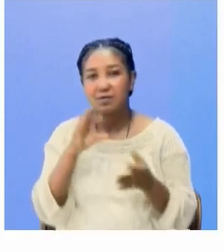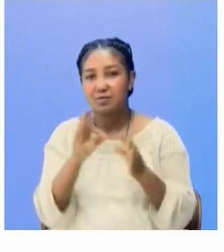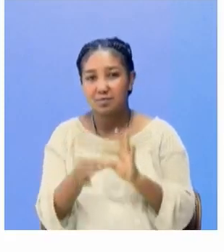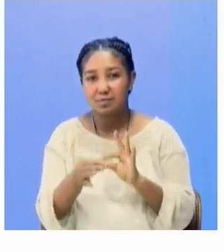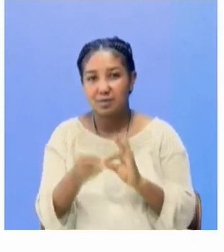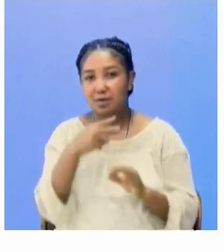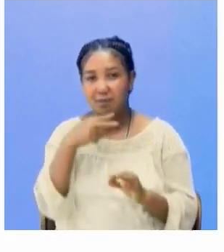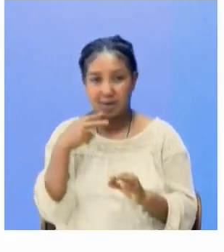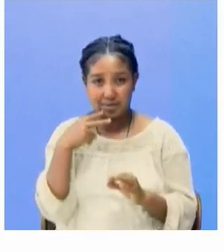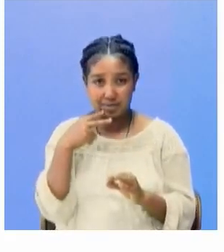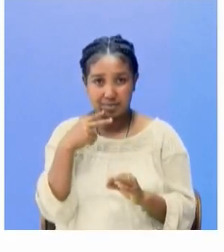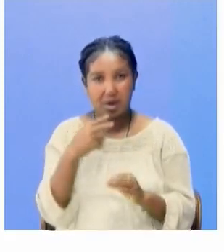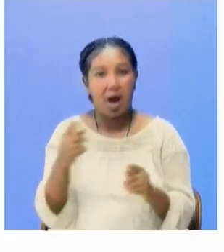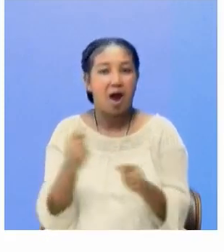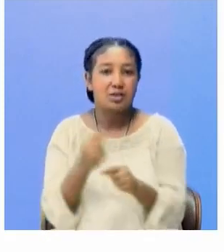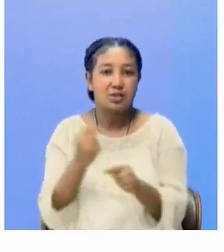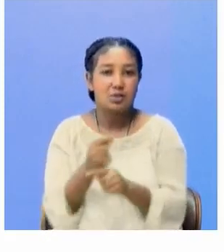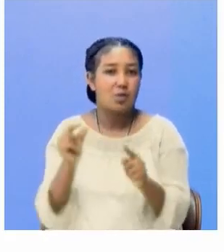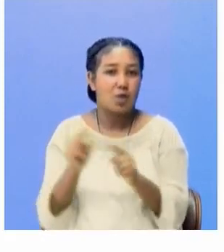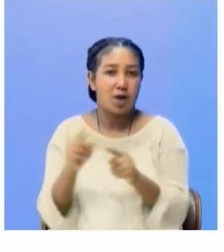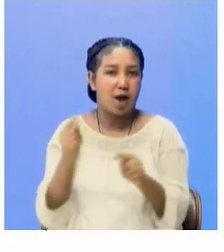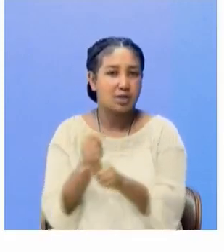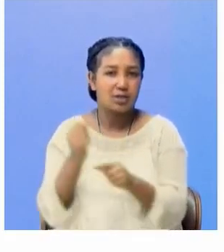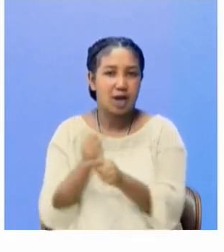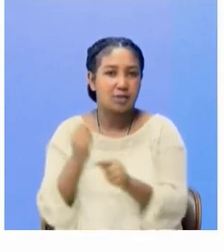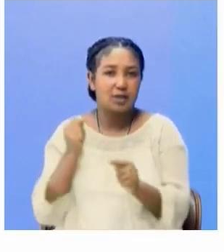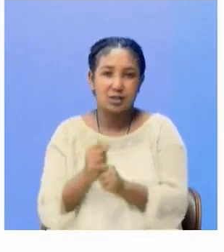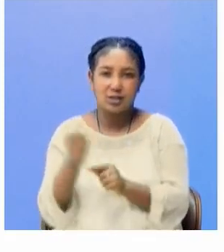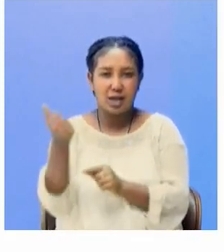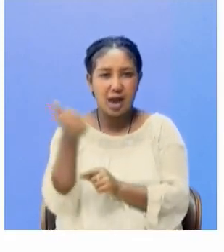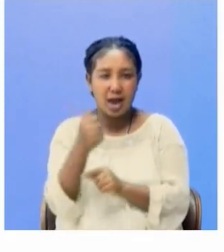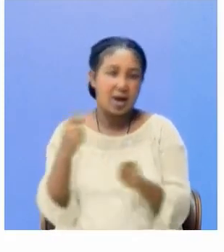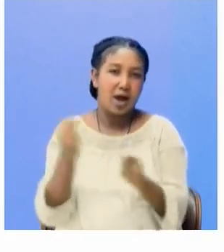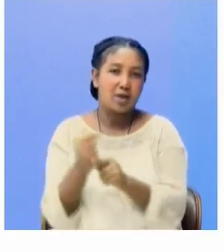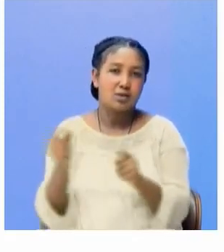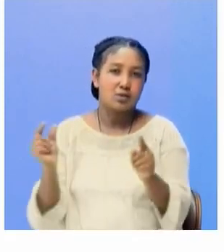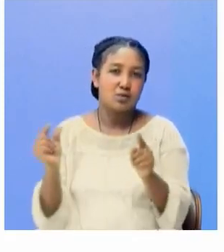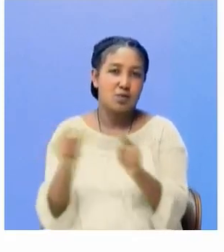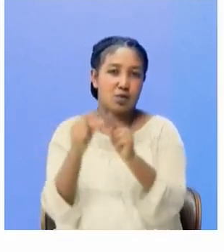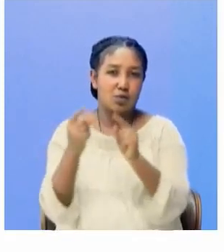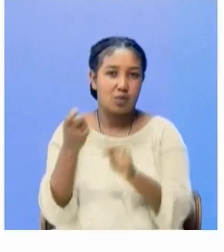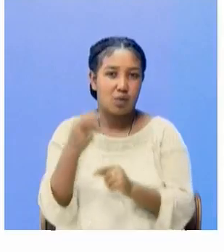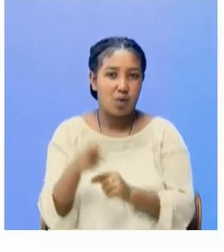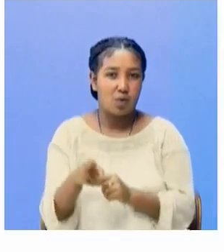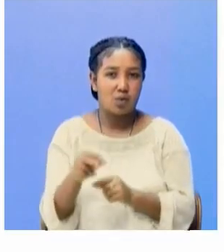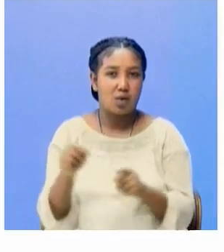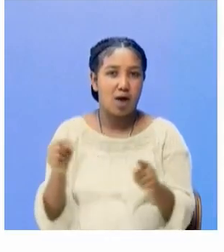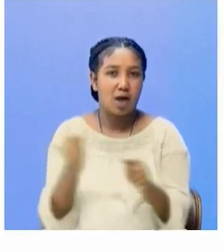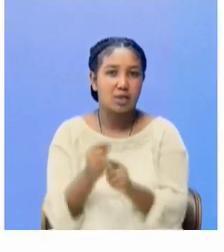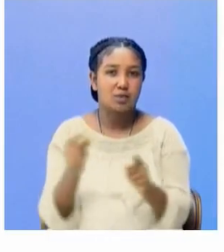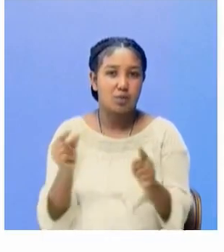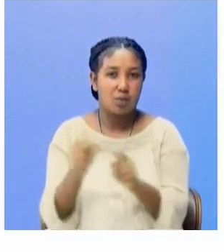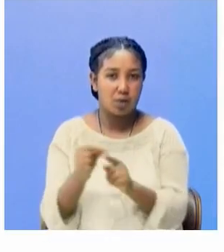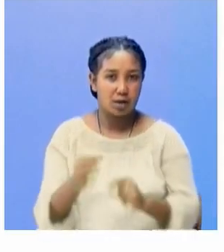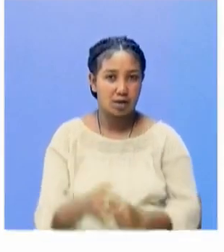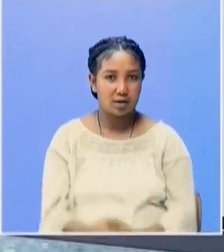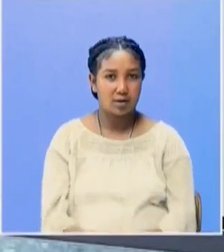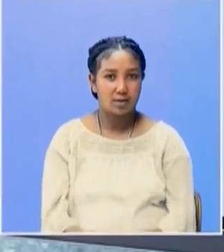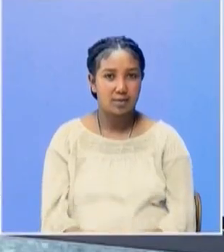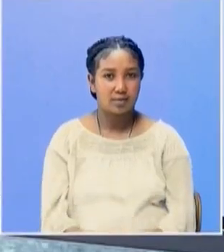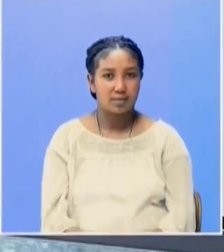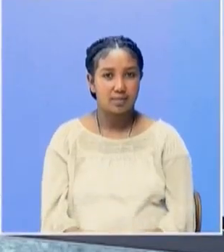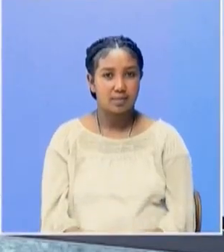Verb is action word. Action word or words.